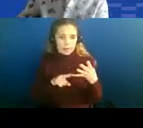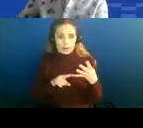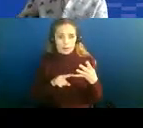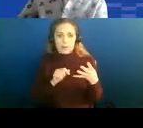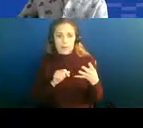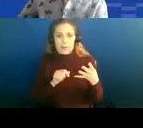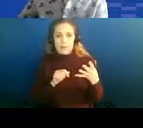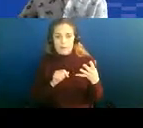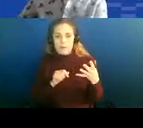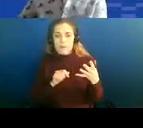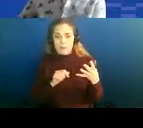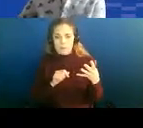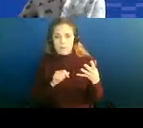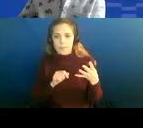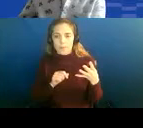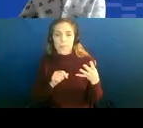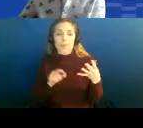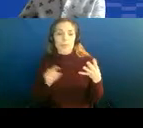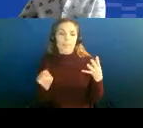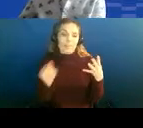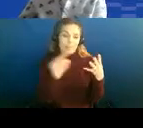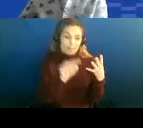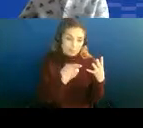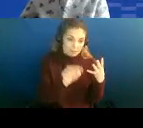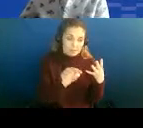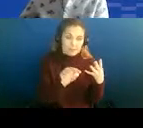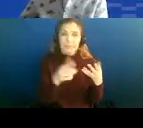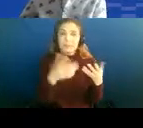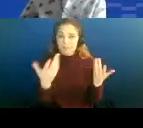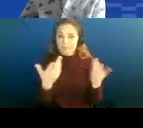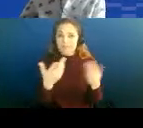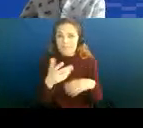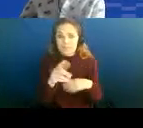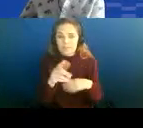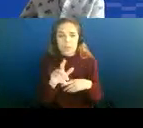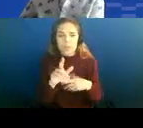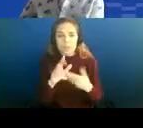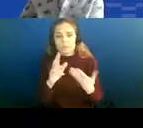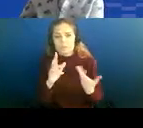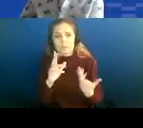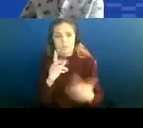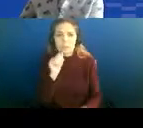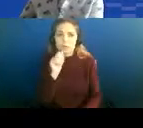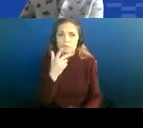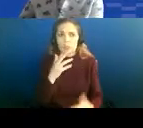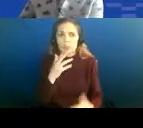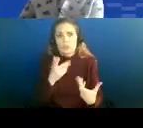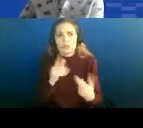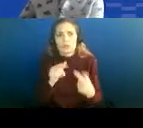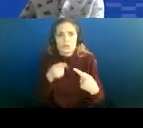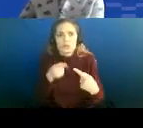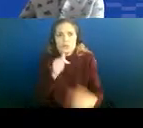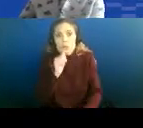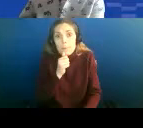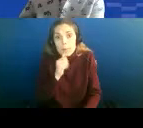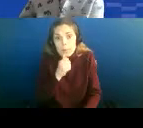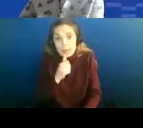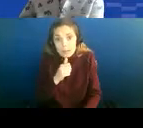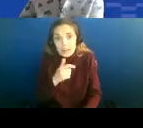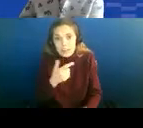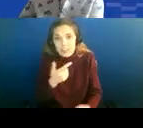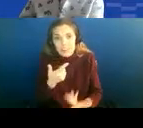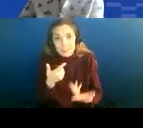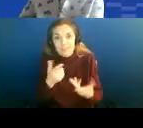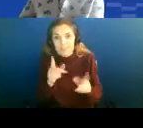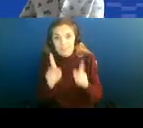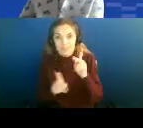with and for 2SLGBTQI communities, troubling this idea of vulnerability that our communities are so often